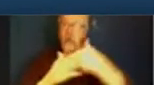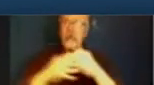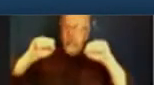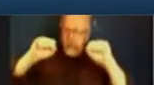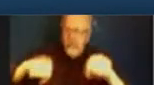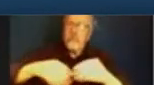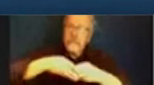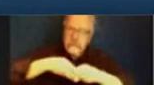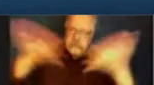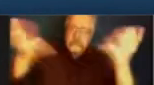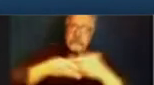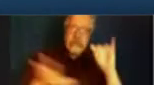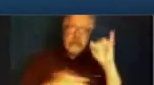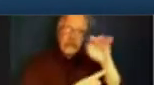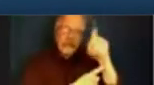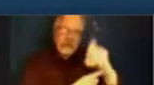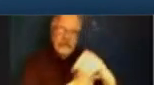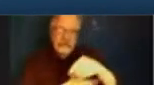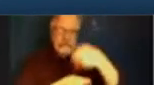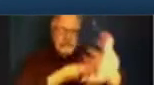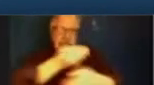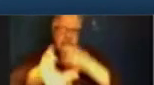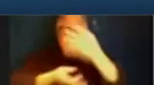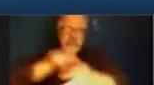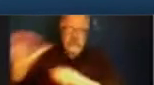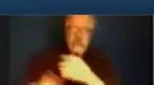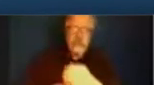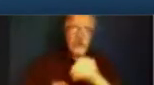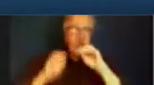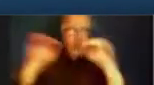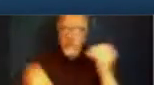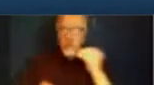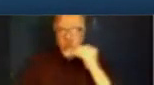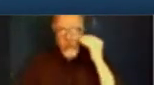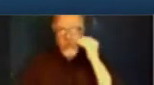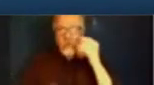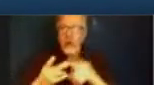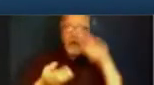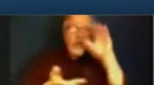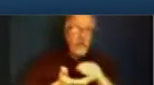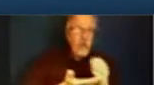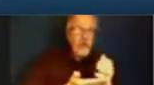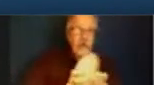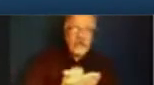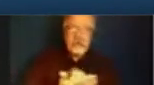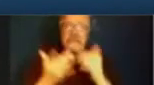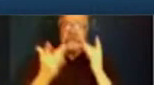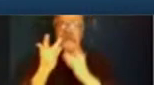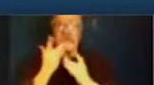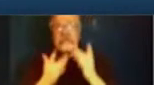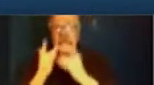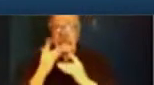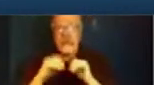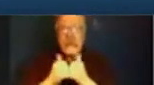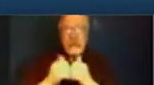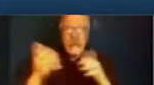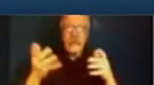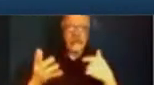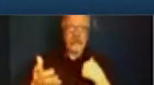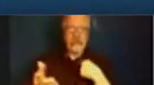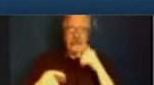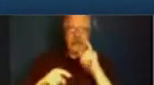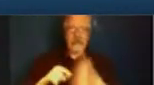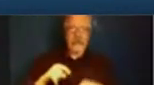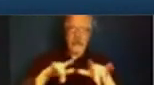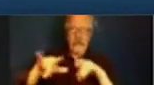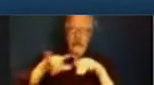for people living homeless, people with low incomes, people who may not have access to the website for technology